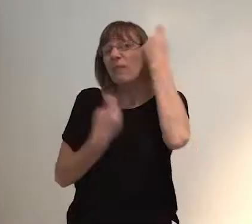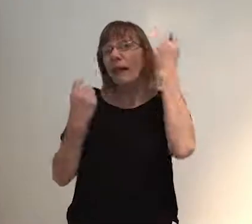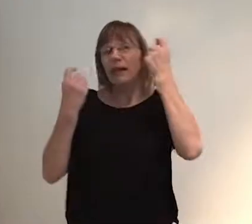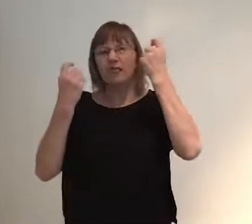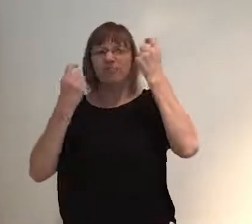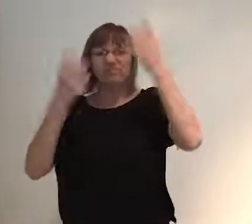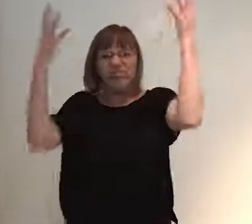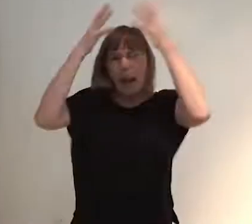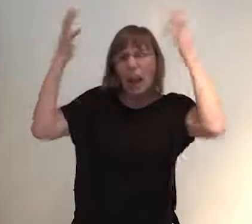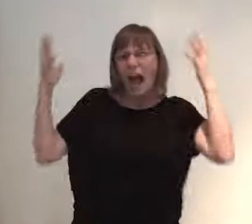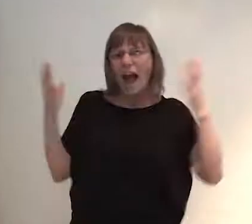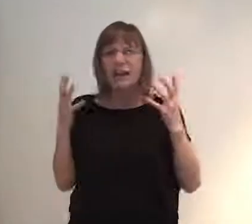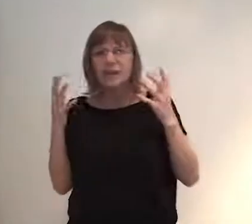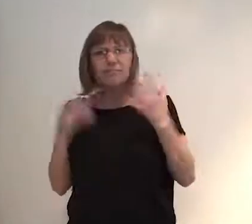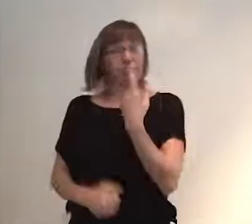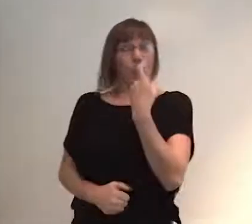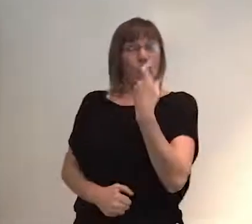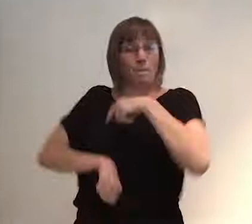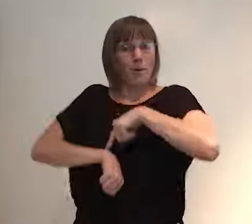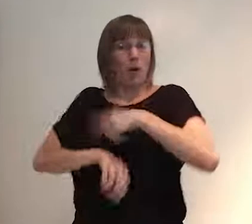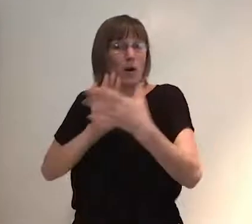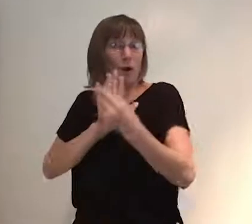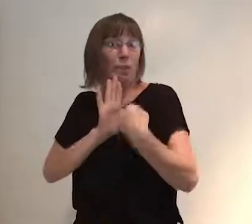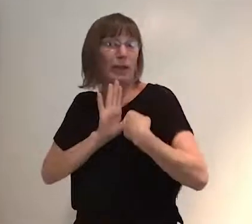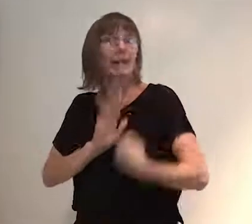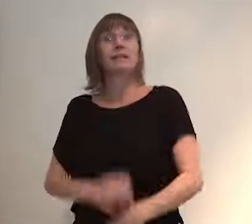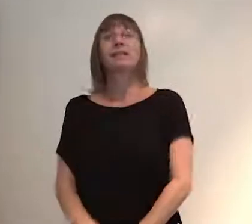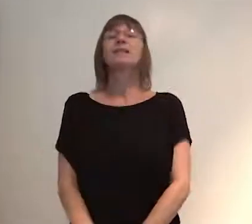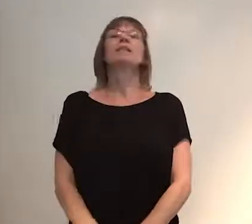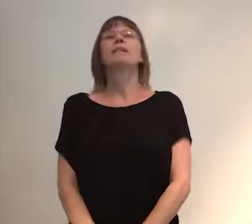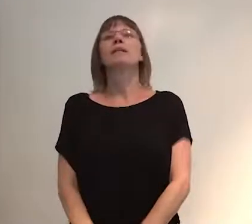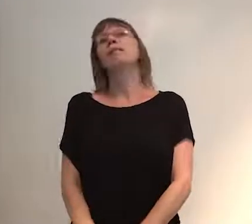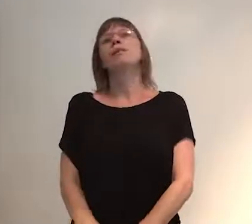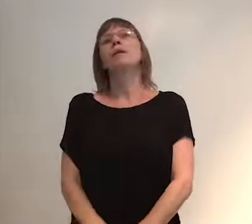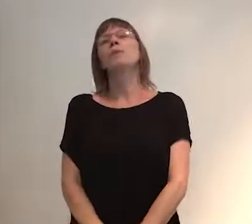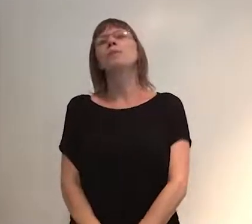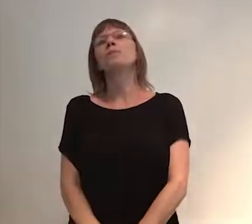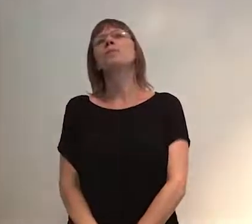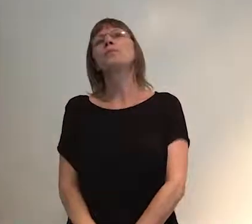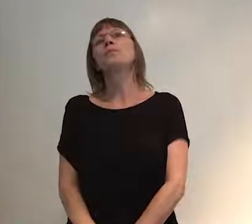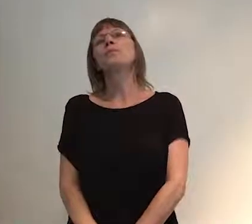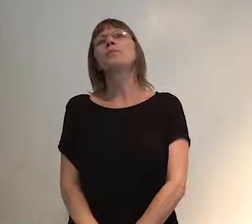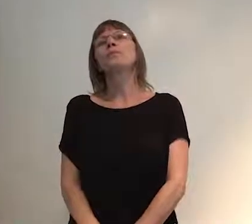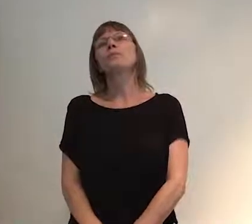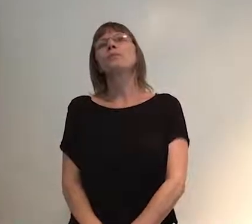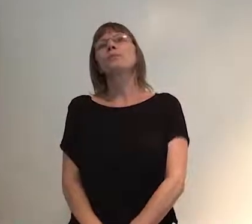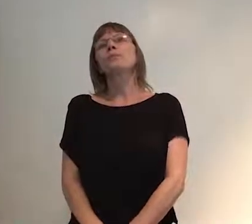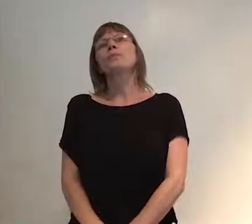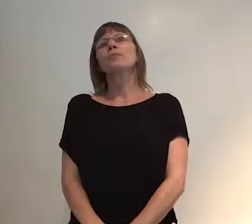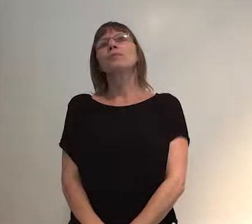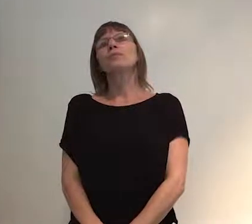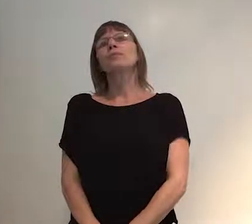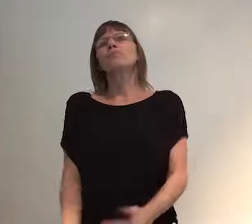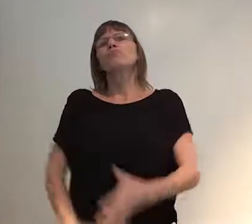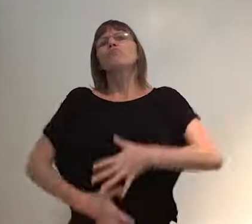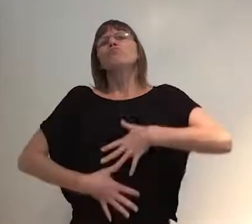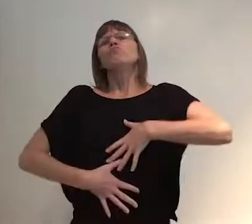Just think of being a lion. Let's do it one more time. A nice inhaling, breathing